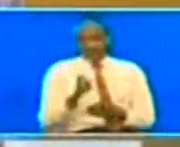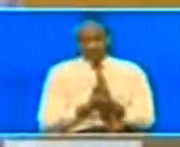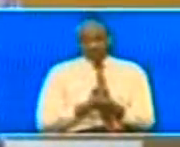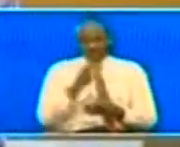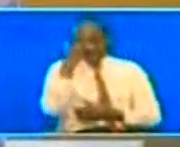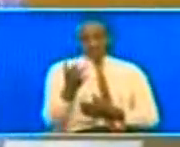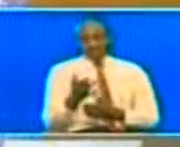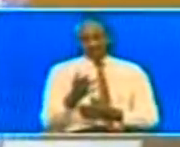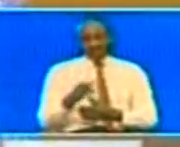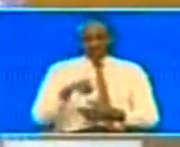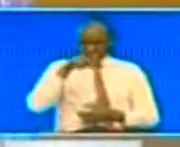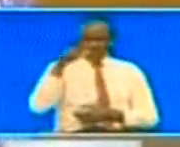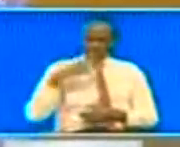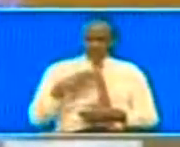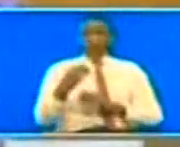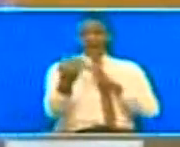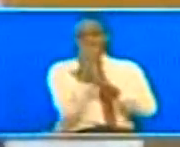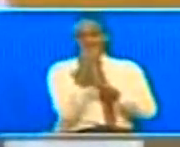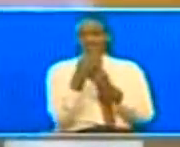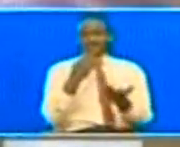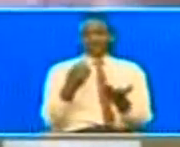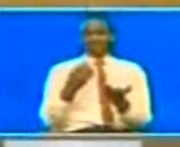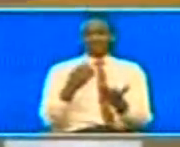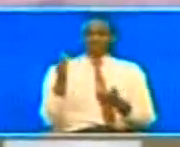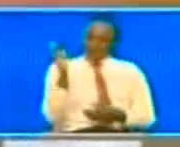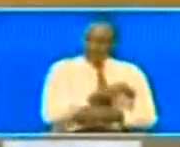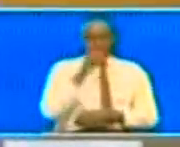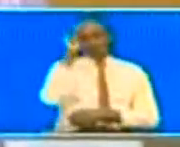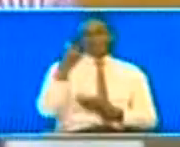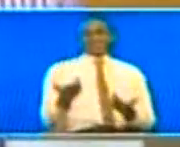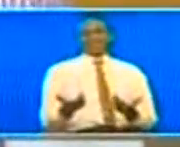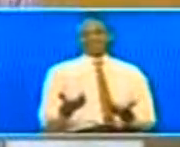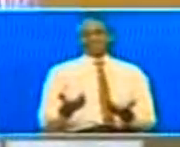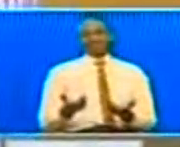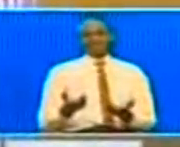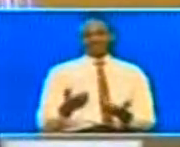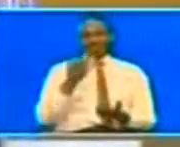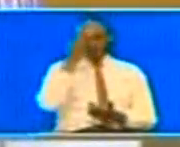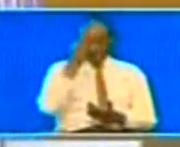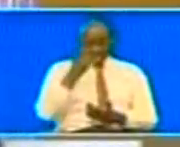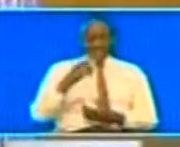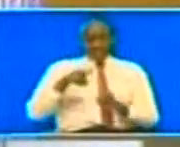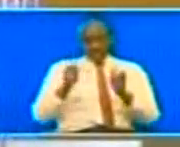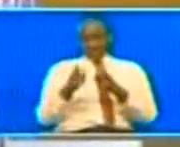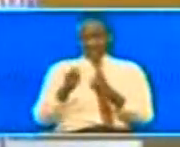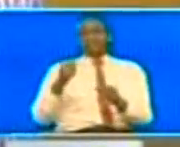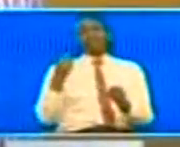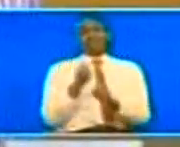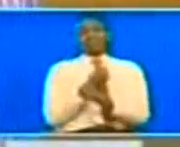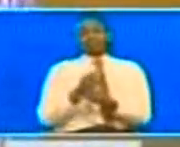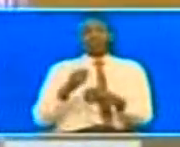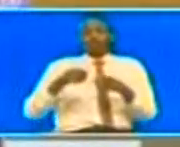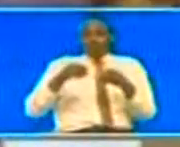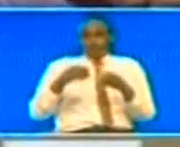Why are you guys asking me back, taking me back to the presidency? Why is the media not going and sorting